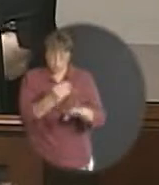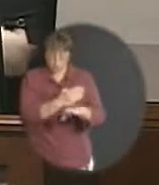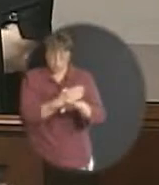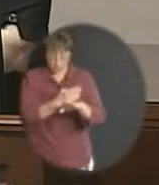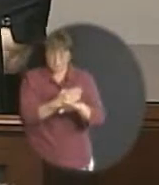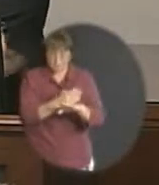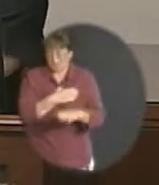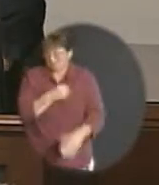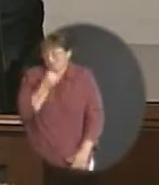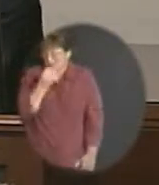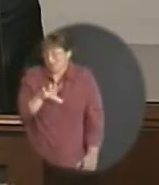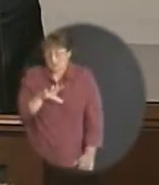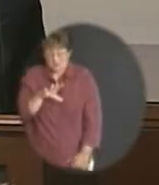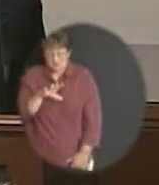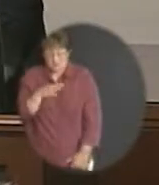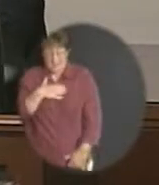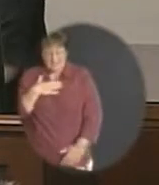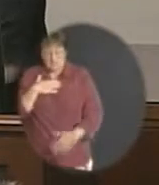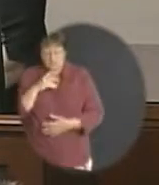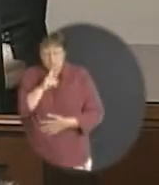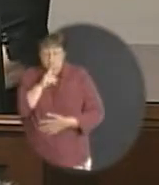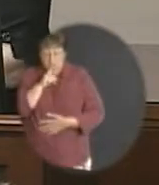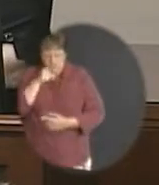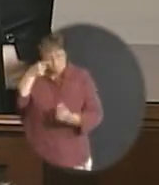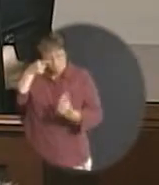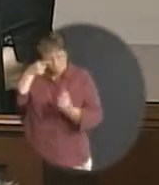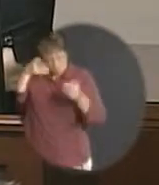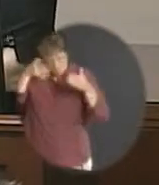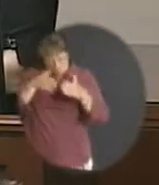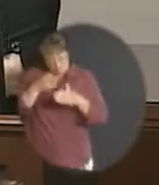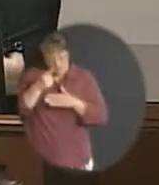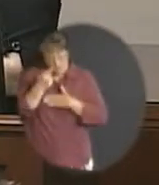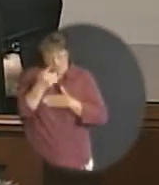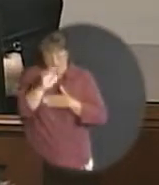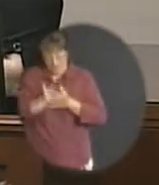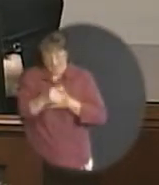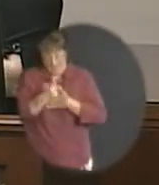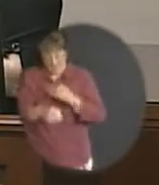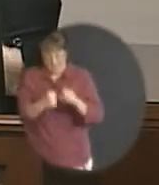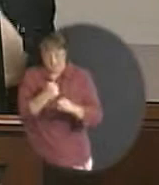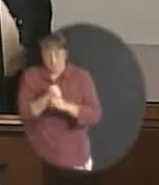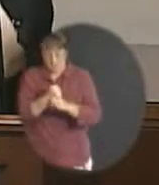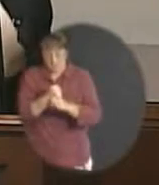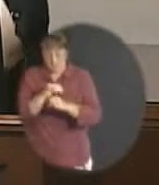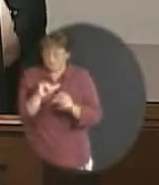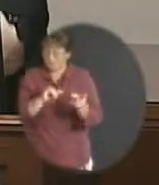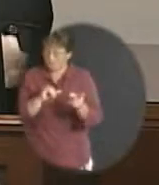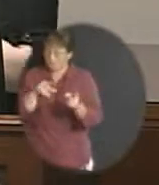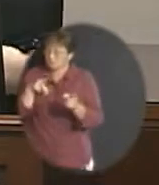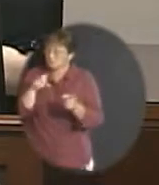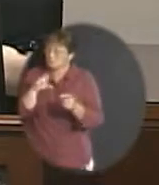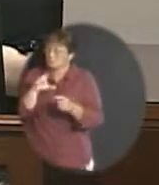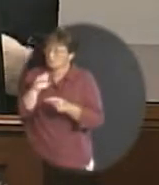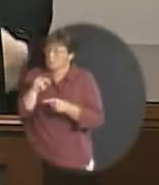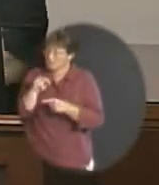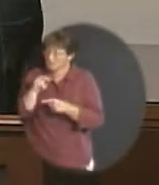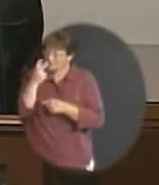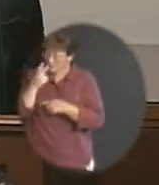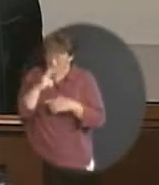They've only cared what you've done that particular school year. Mm-hmm. Now we'll be able to say, just like Mr. Poland did, look at that, we were 50